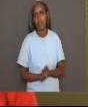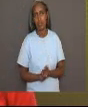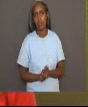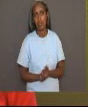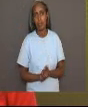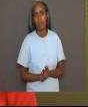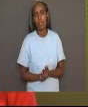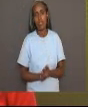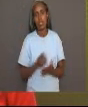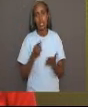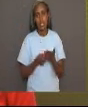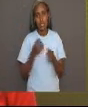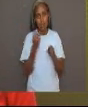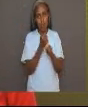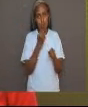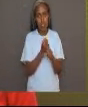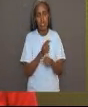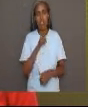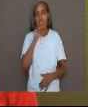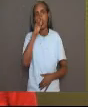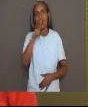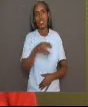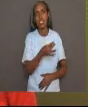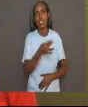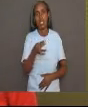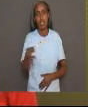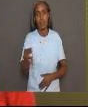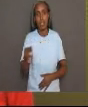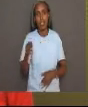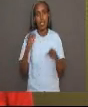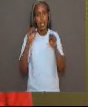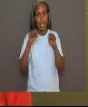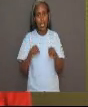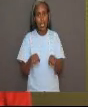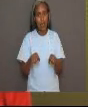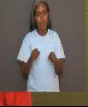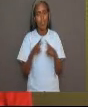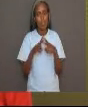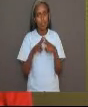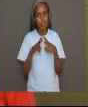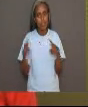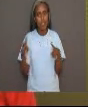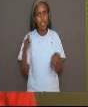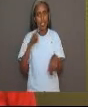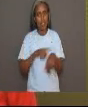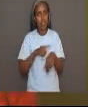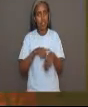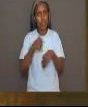so that constructing a truth table can be very time-consuming.